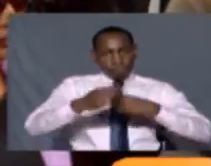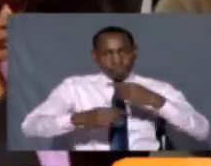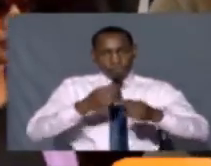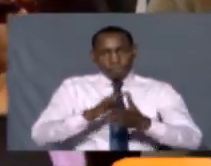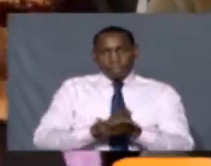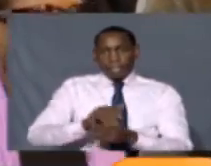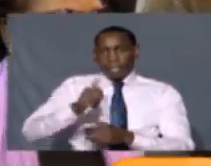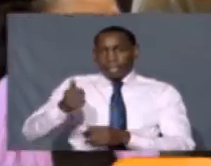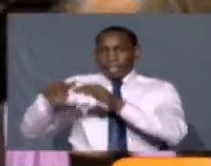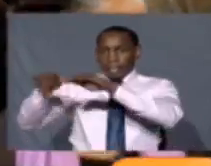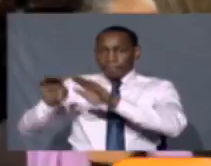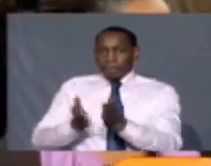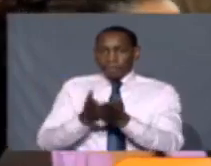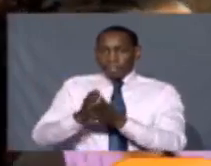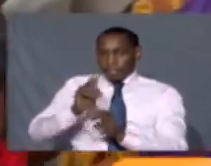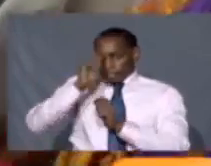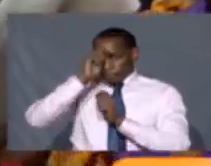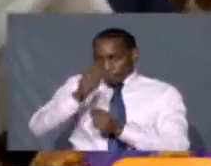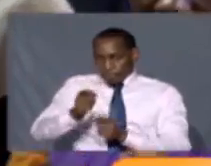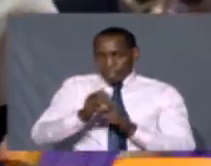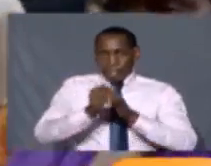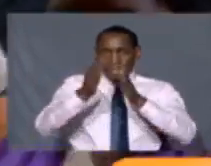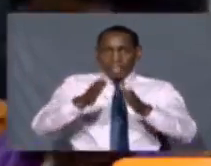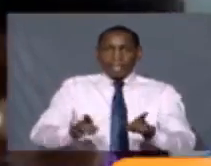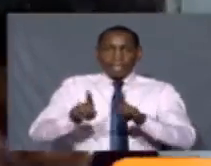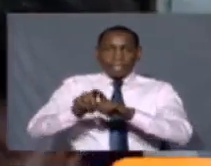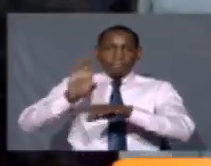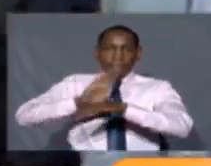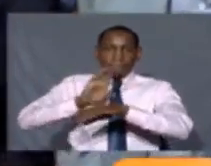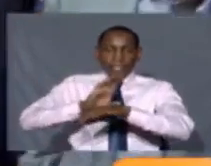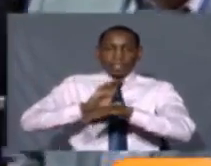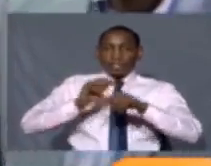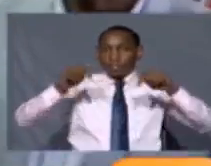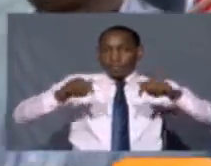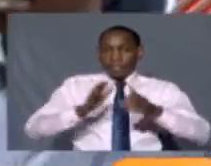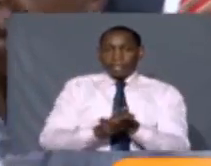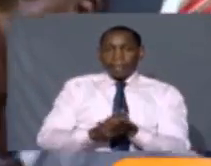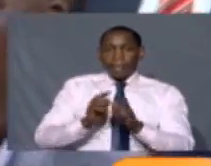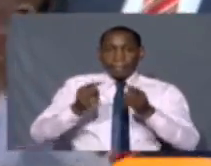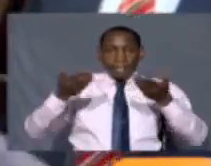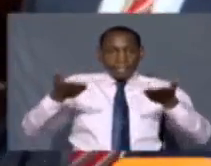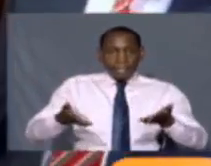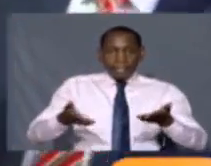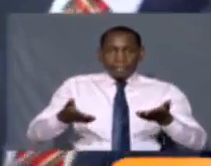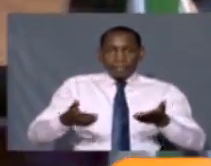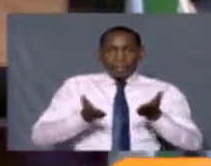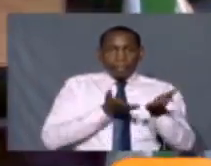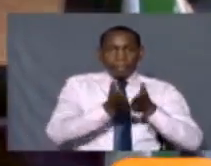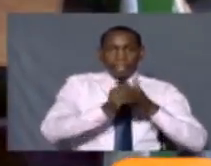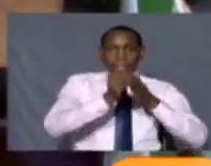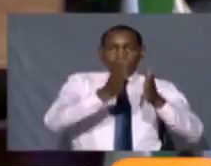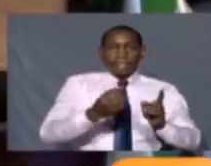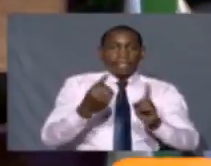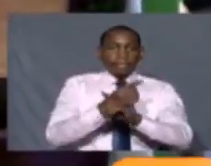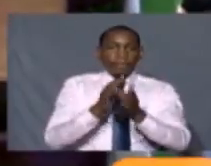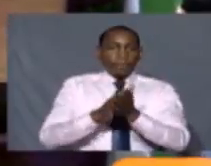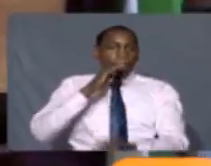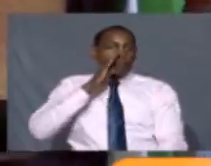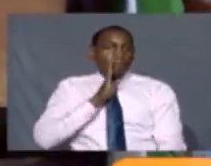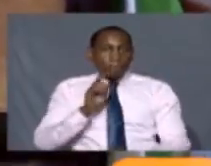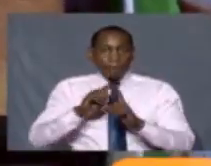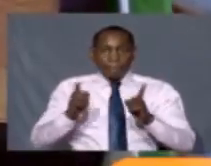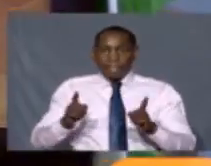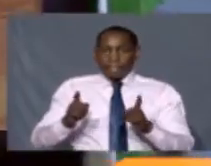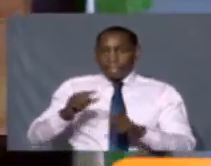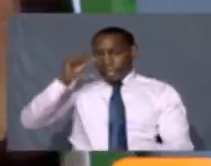Another funeral service in honor of a fallen leader, the same church in 30 days. This time round, not a corporate leader like Bob Collymore was, but a county